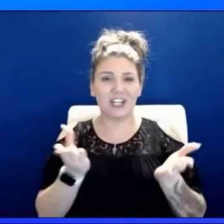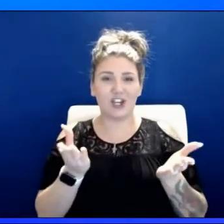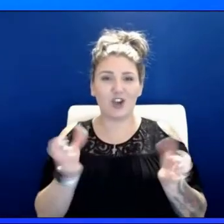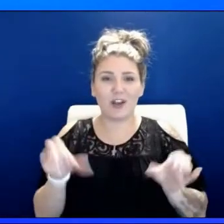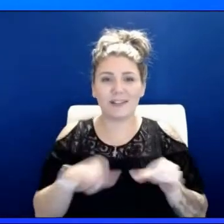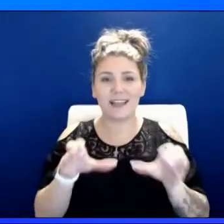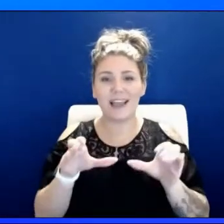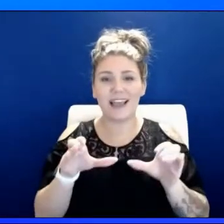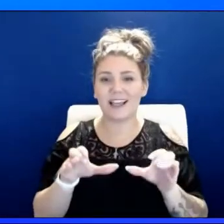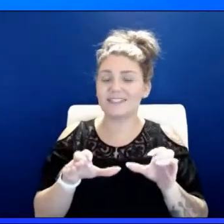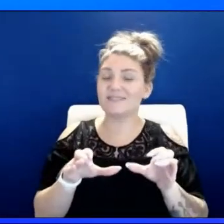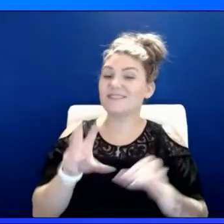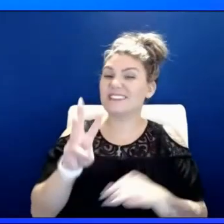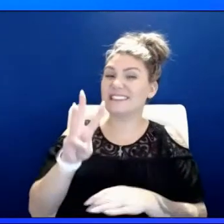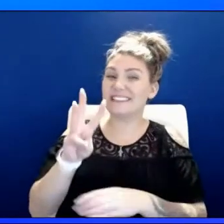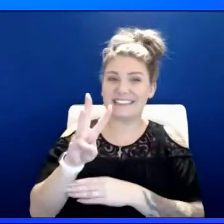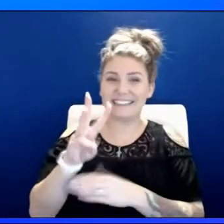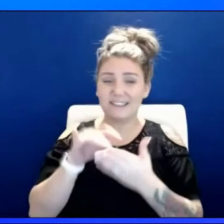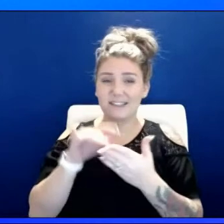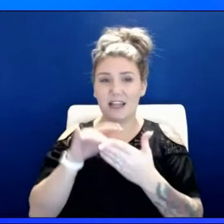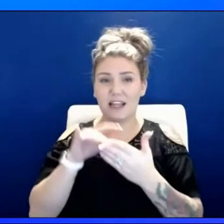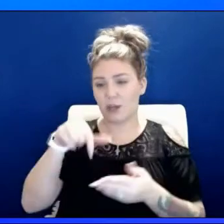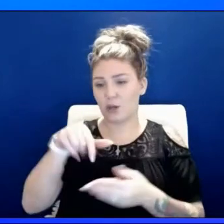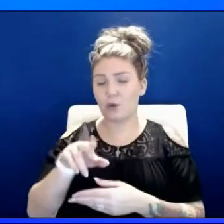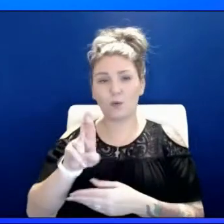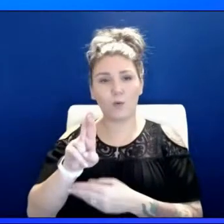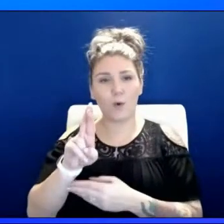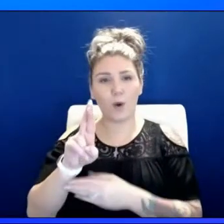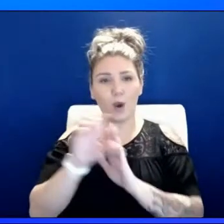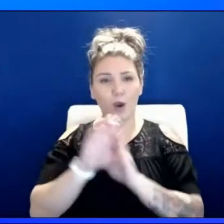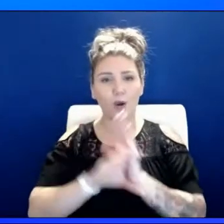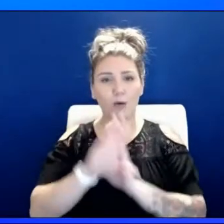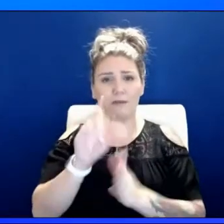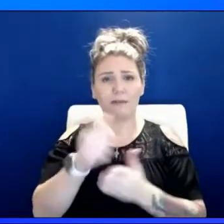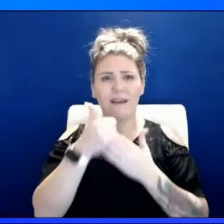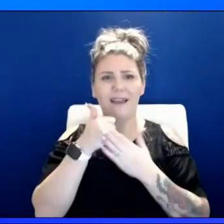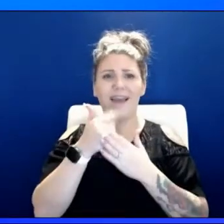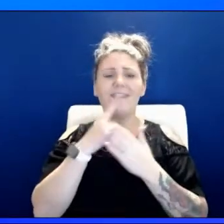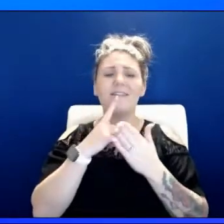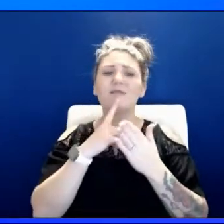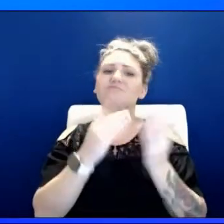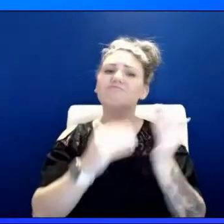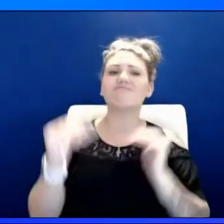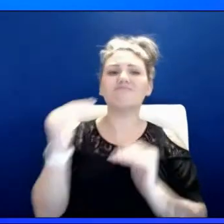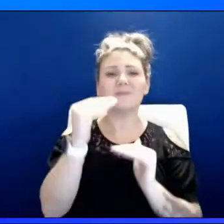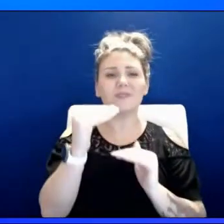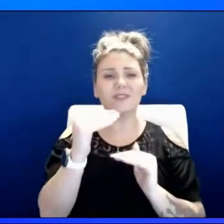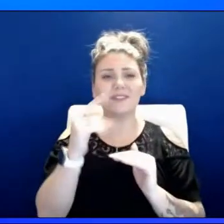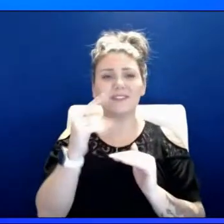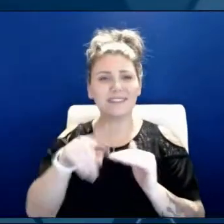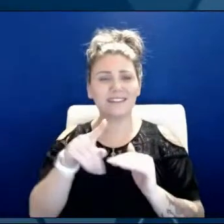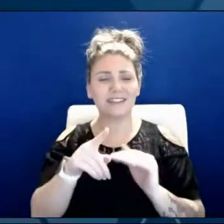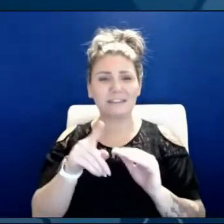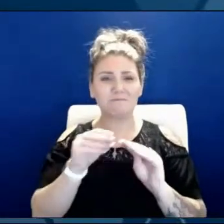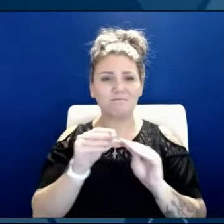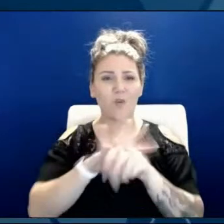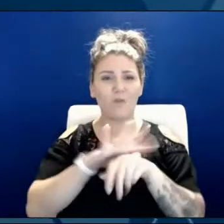study QR code, and help us get ahead of the science of this pandemic. Dr.